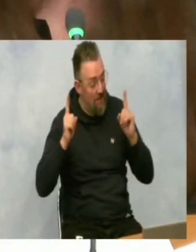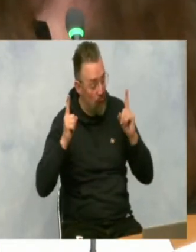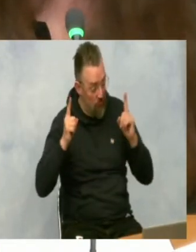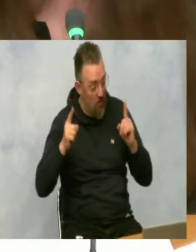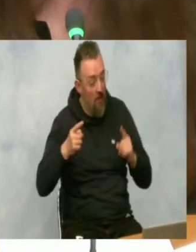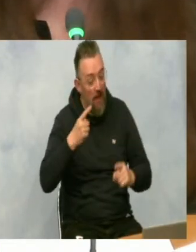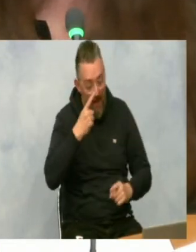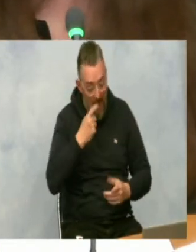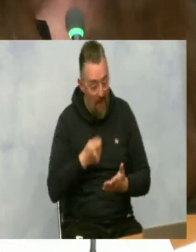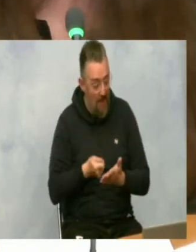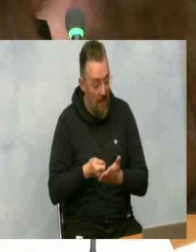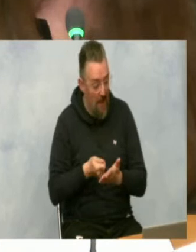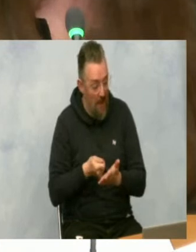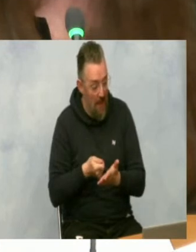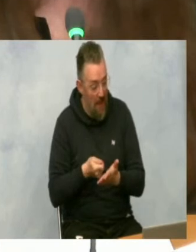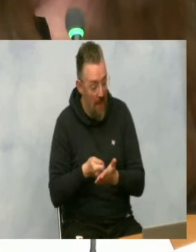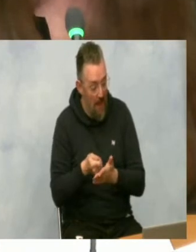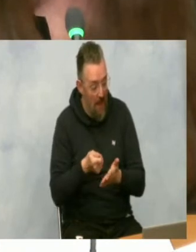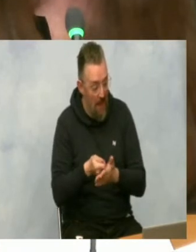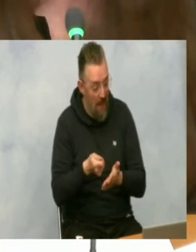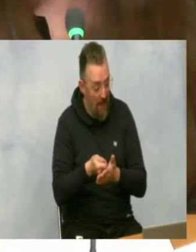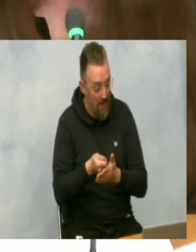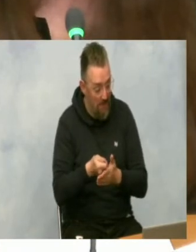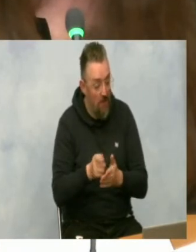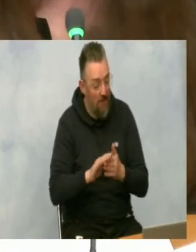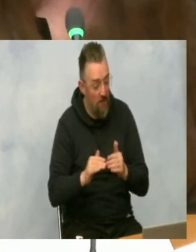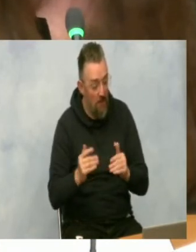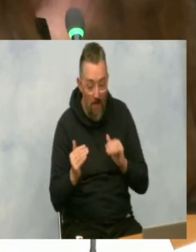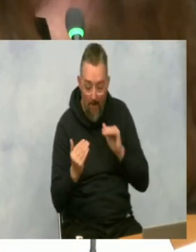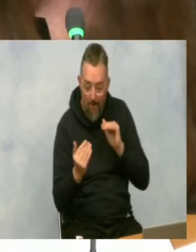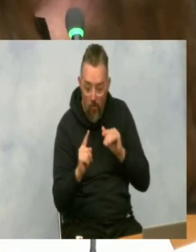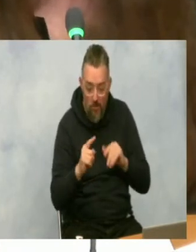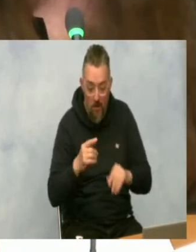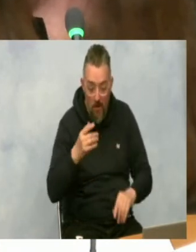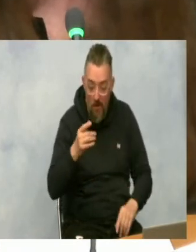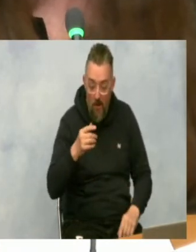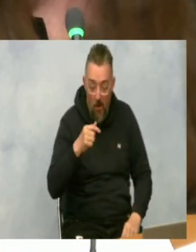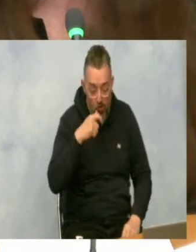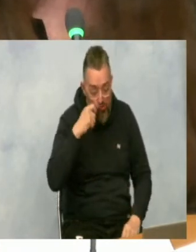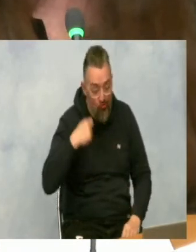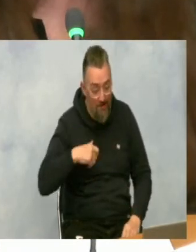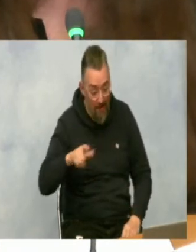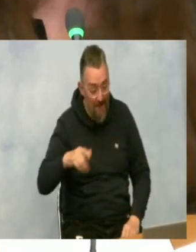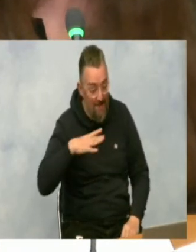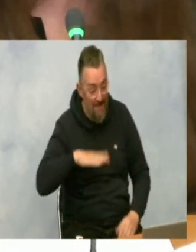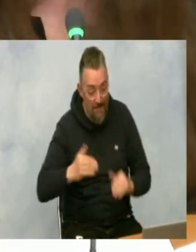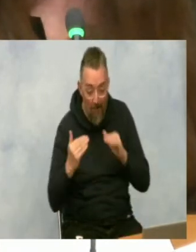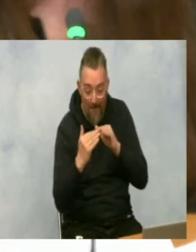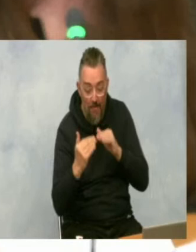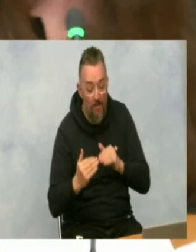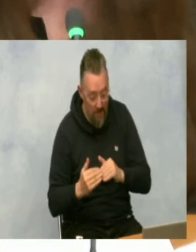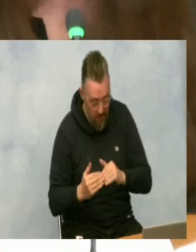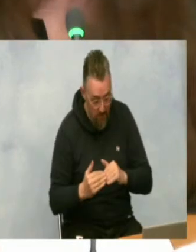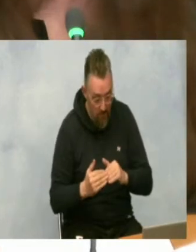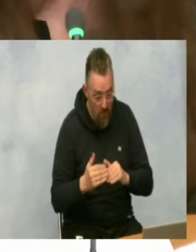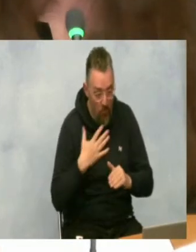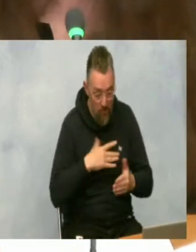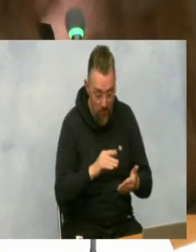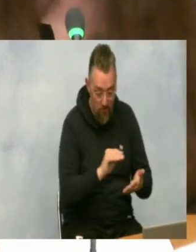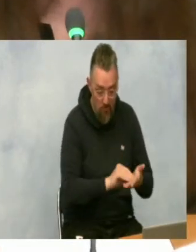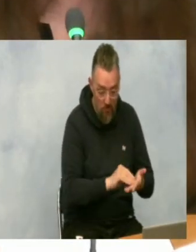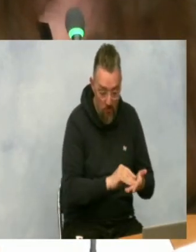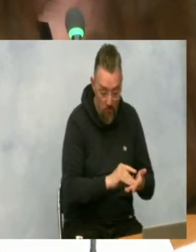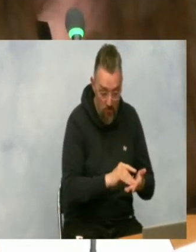the subjects to Barrack Street, Hamilton, to meet the identified housing need of Ukrainian refugees be noted, and